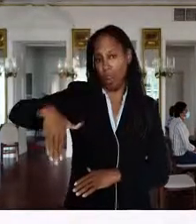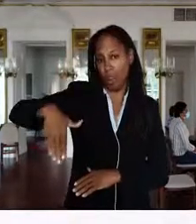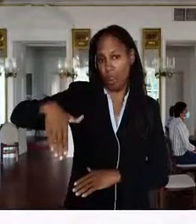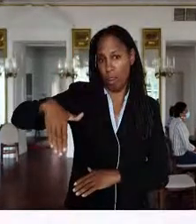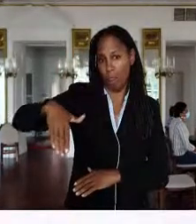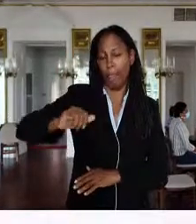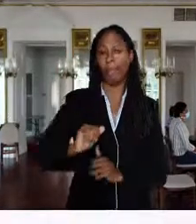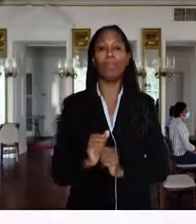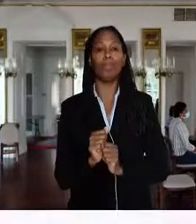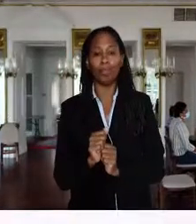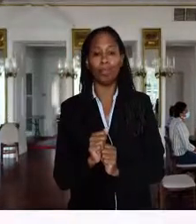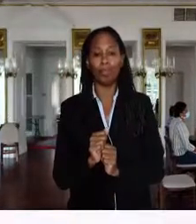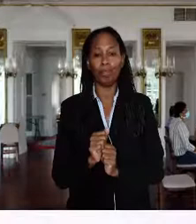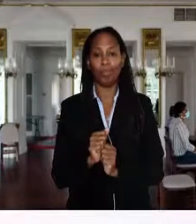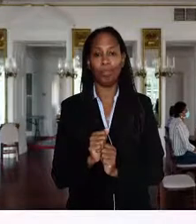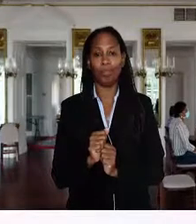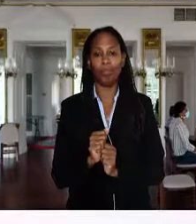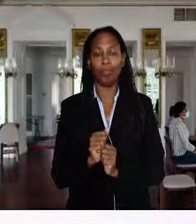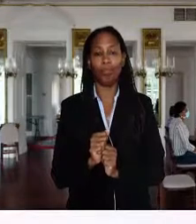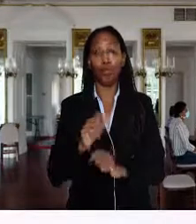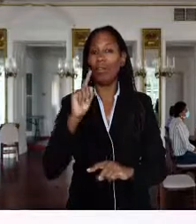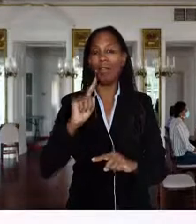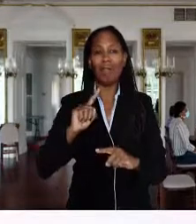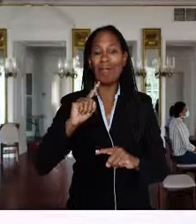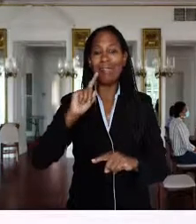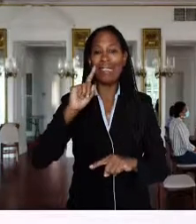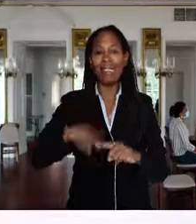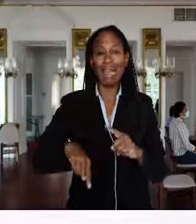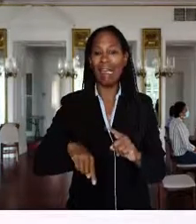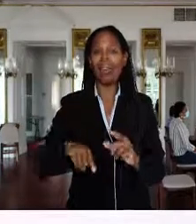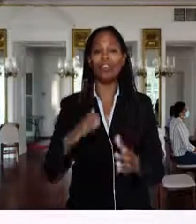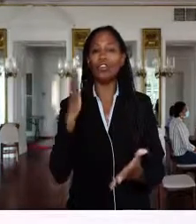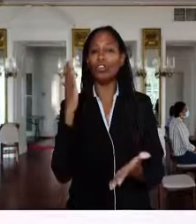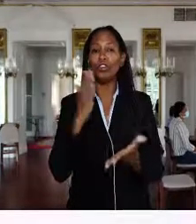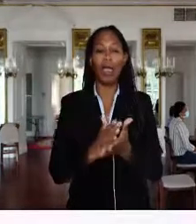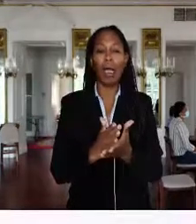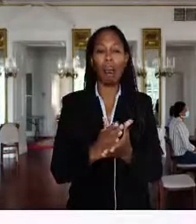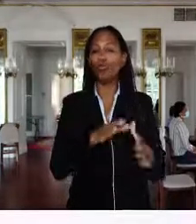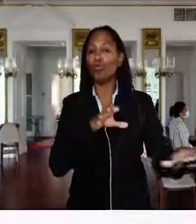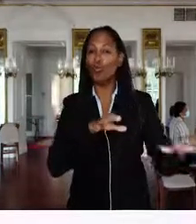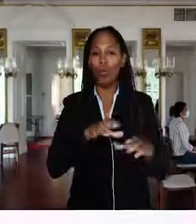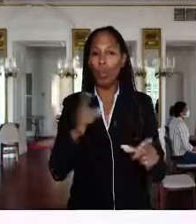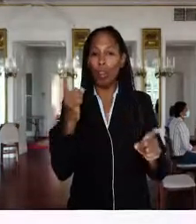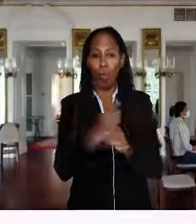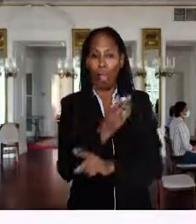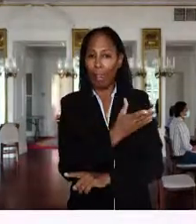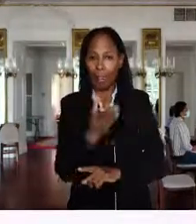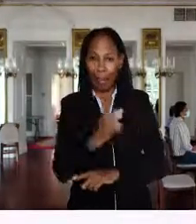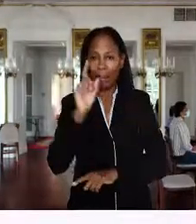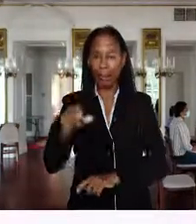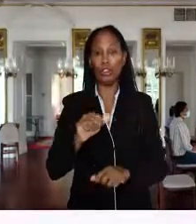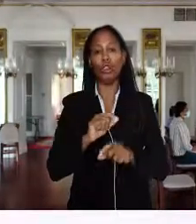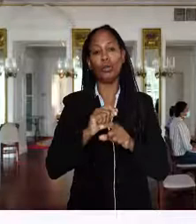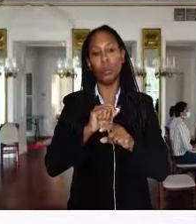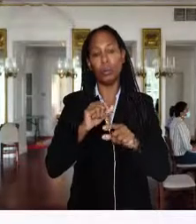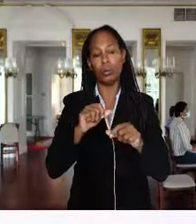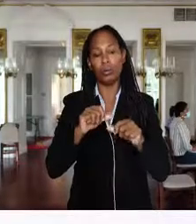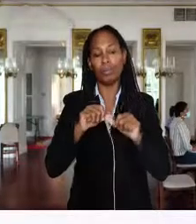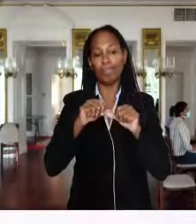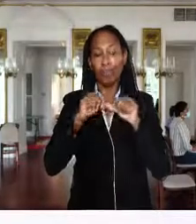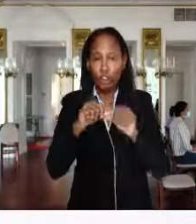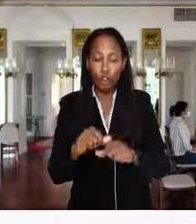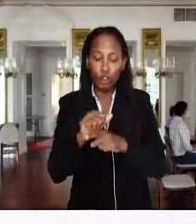any way, shape, or form that we're going to be done with it anytime soon. We still need to practice the basic requirements of social